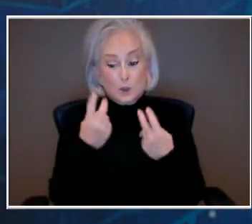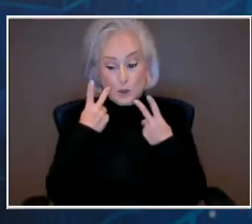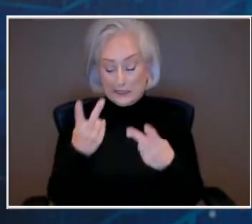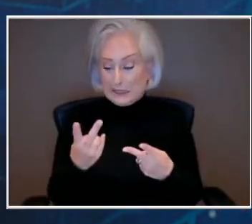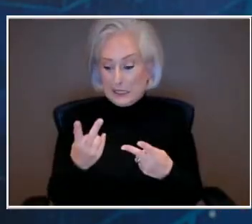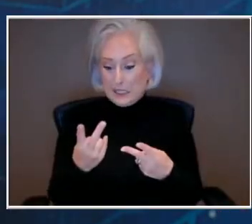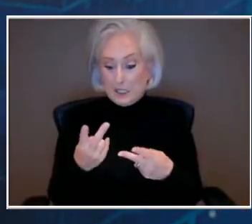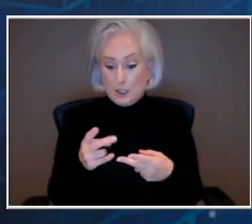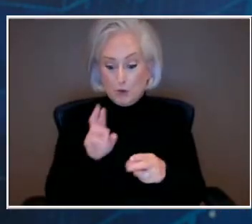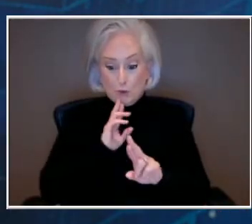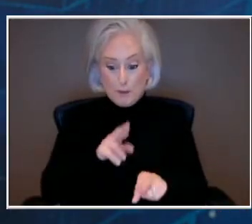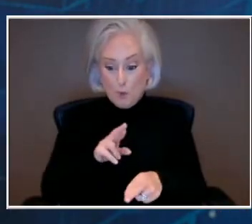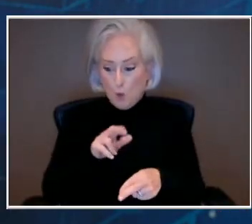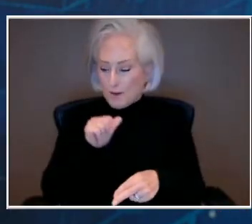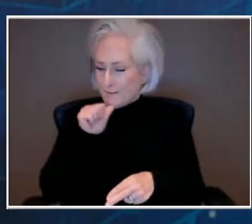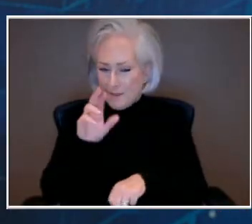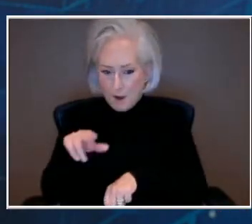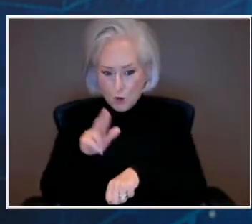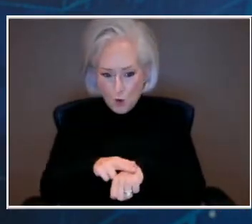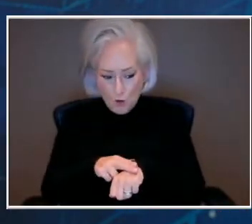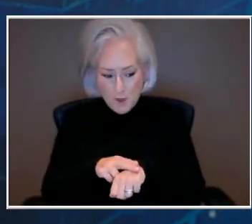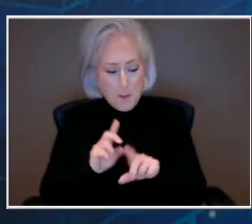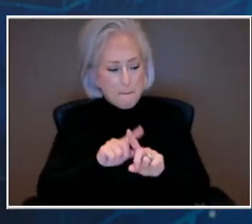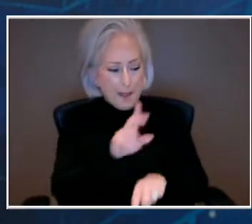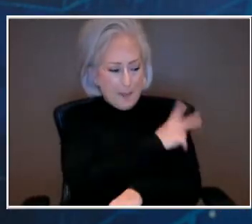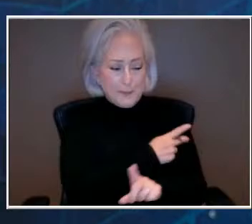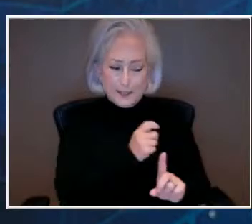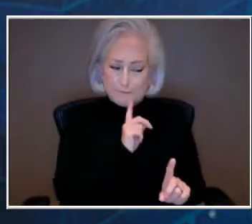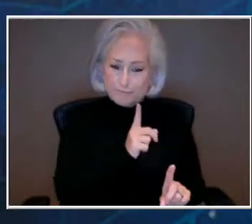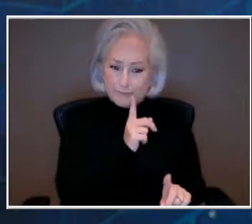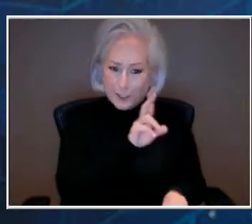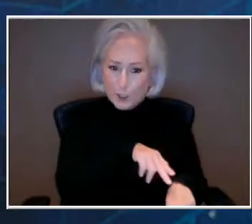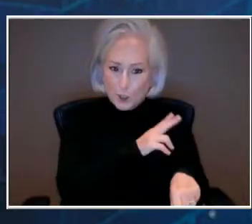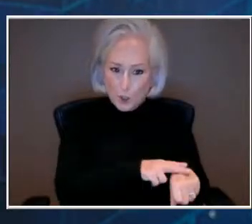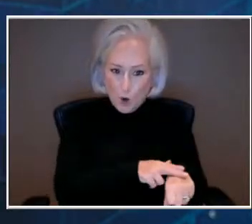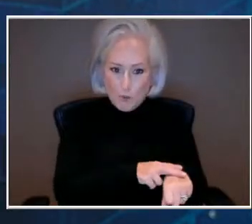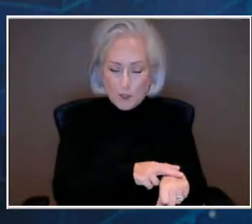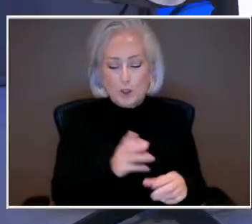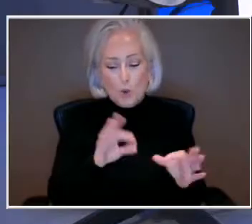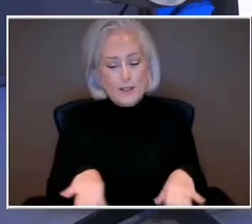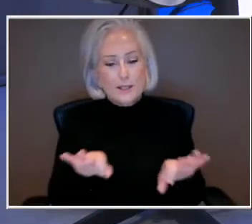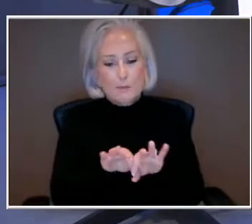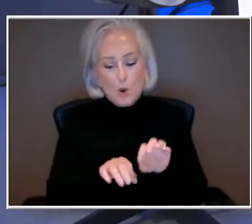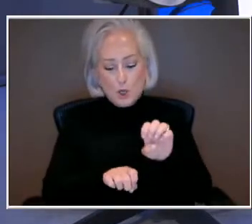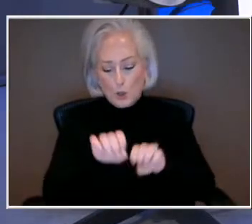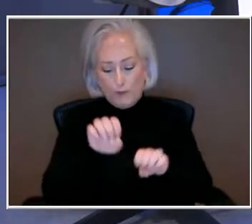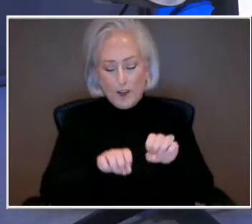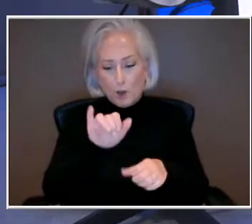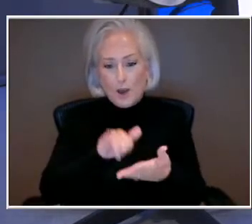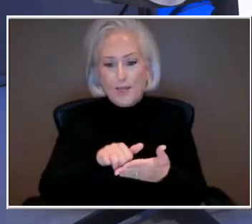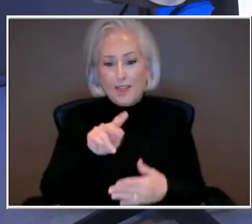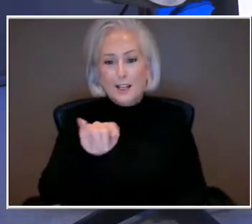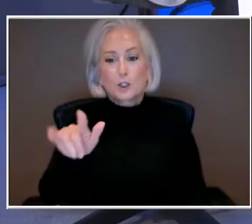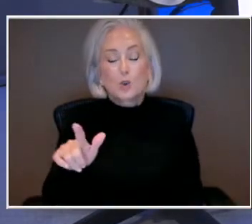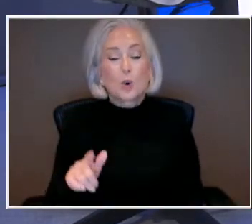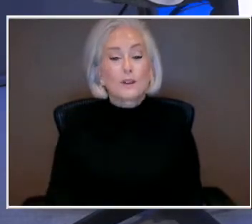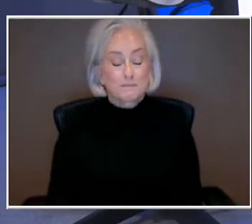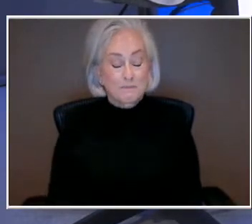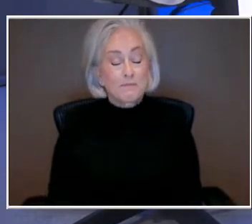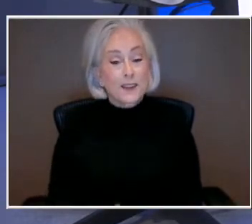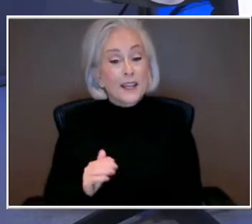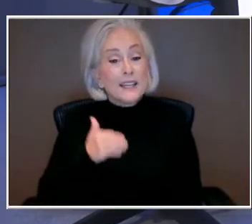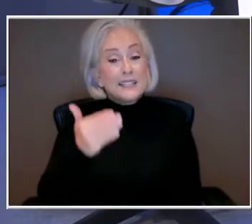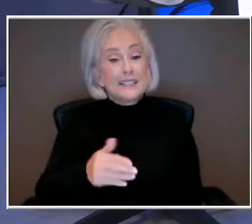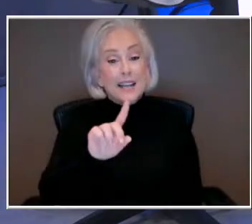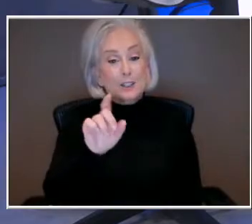that are normal. So auditing and validating these tools is so incredibly important. Well, that brings me to my next question. How well